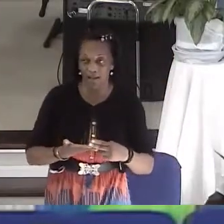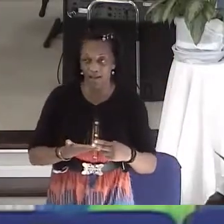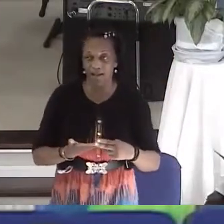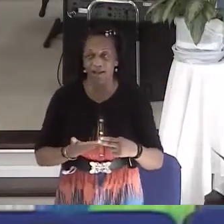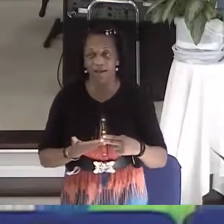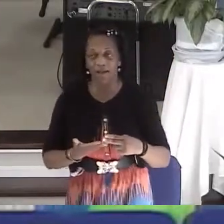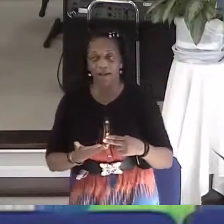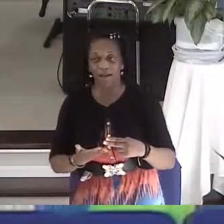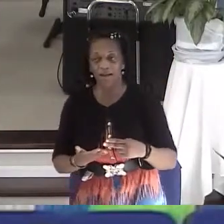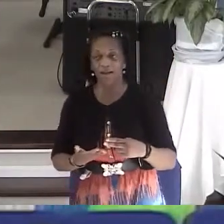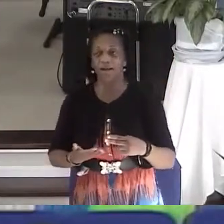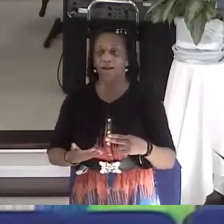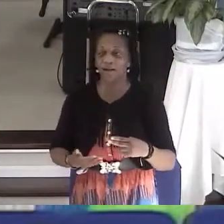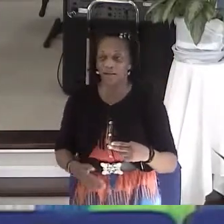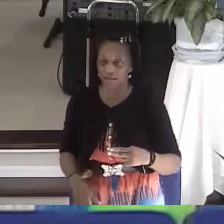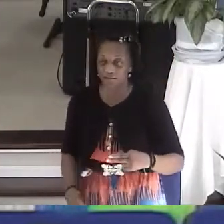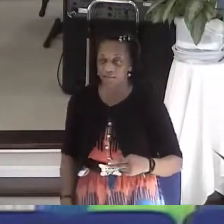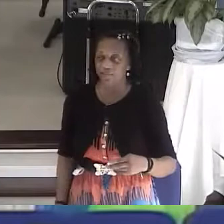holiness.